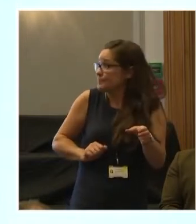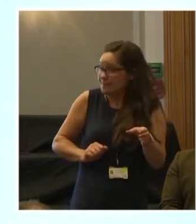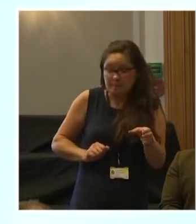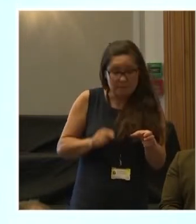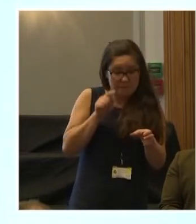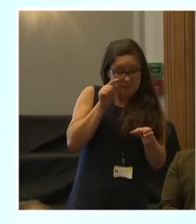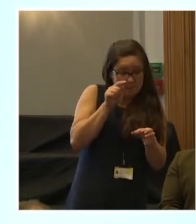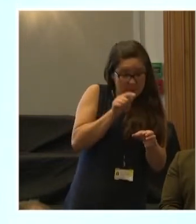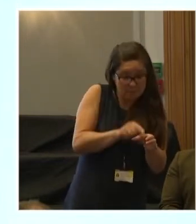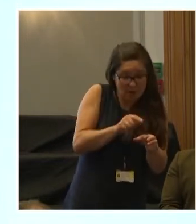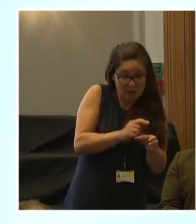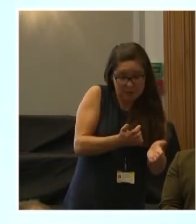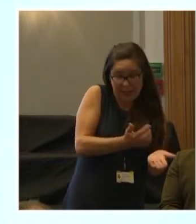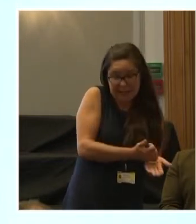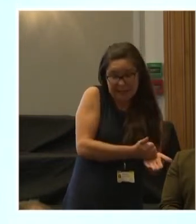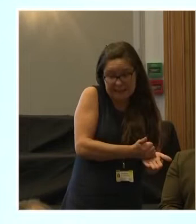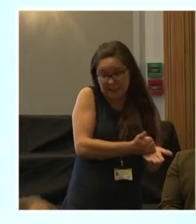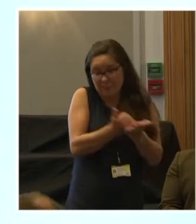key gene involved in the splicing process,